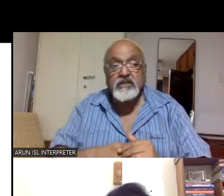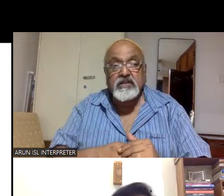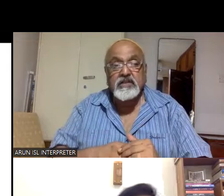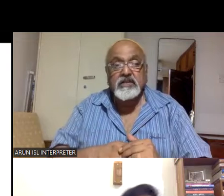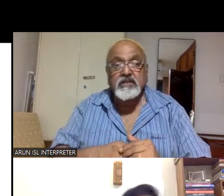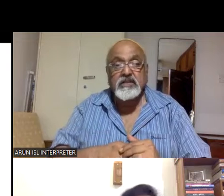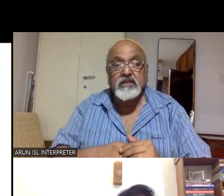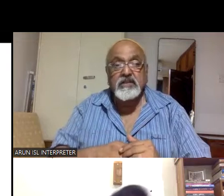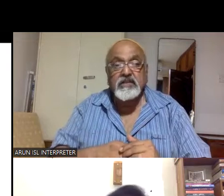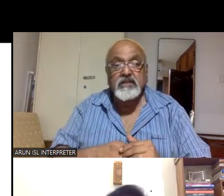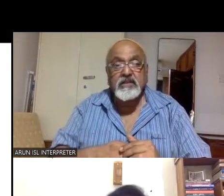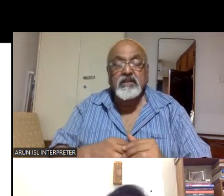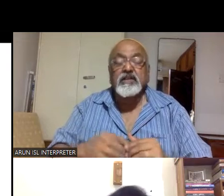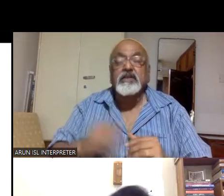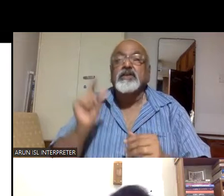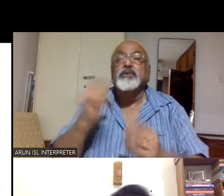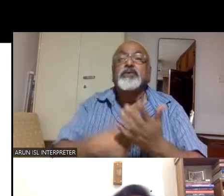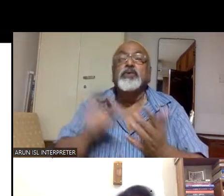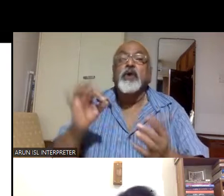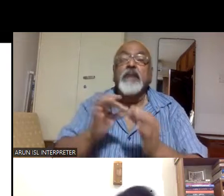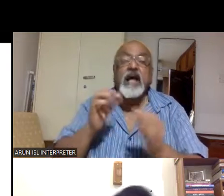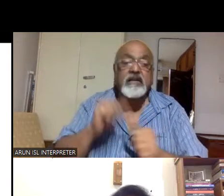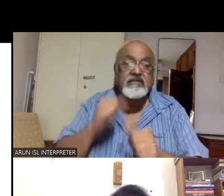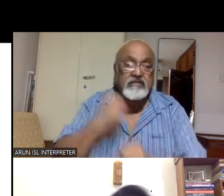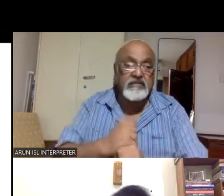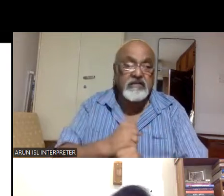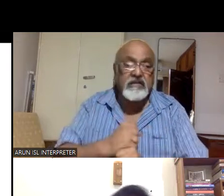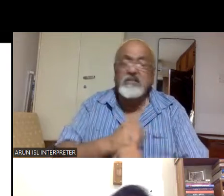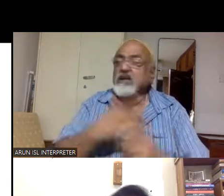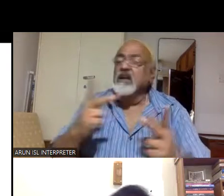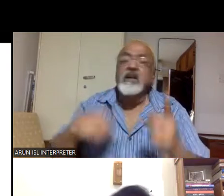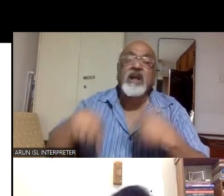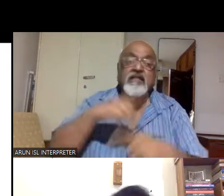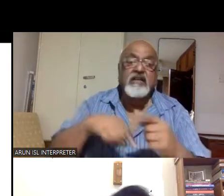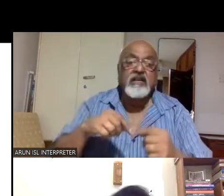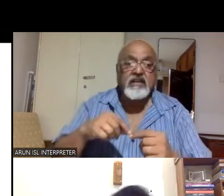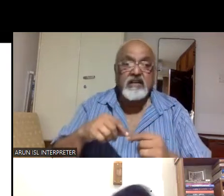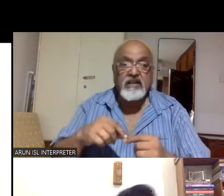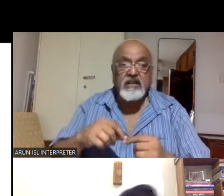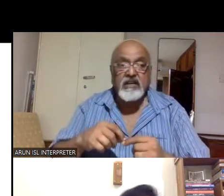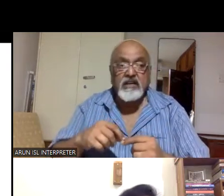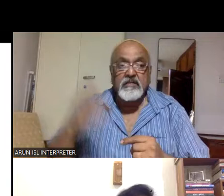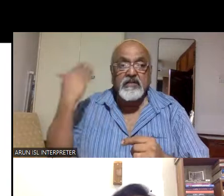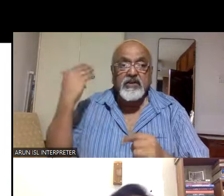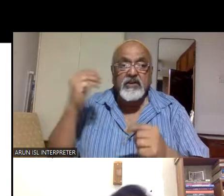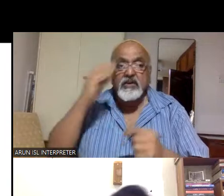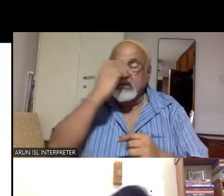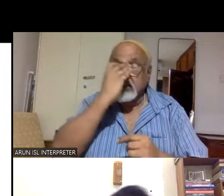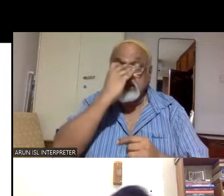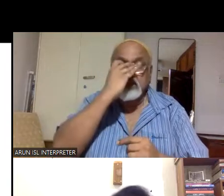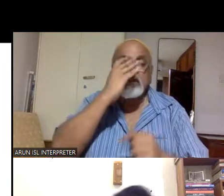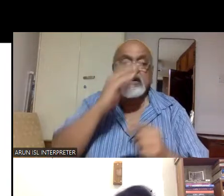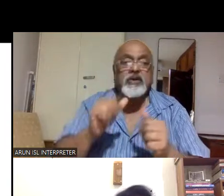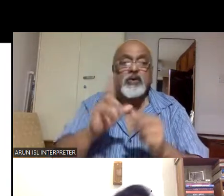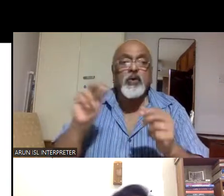of being dependent on, many a times when we traveled in the earlier days, as there were no